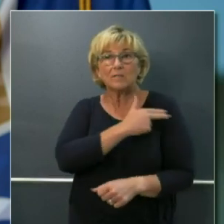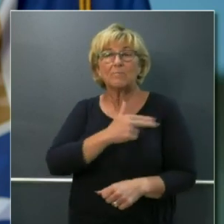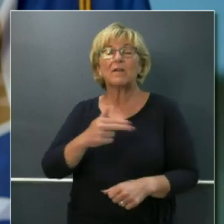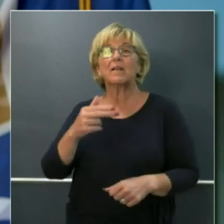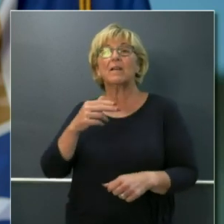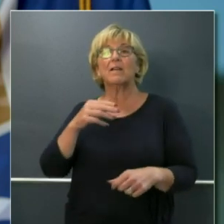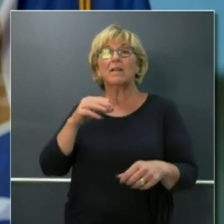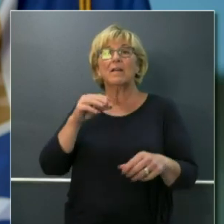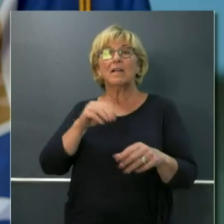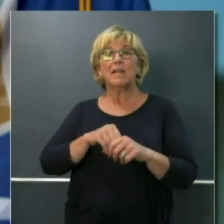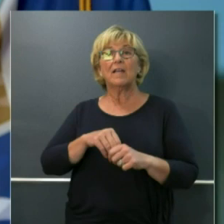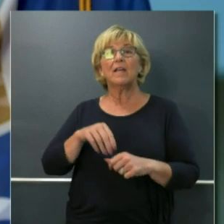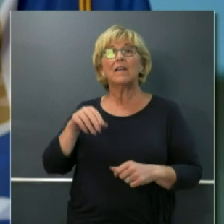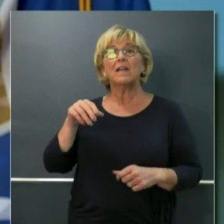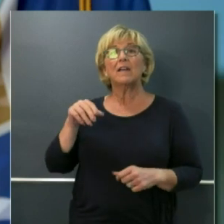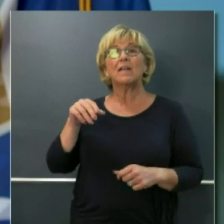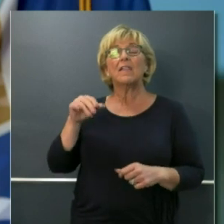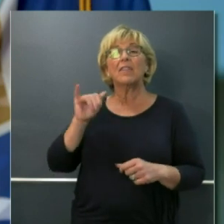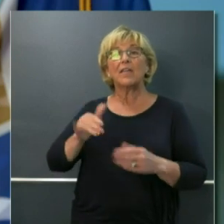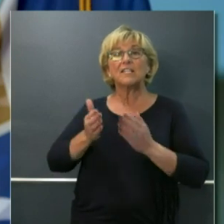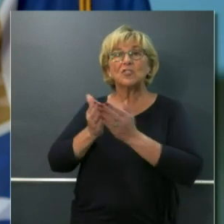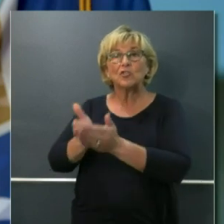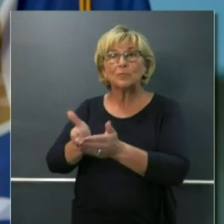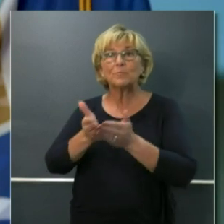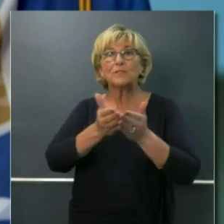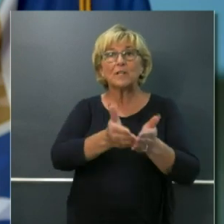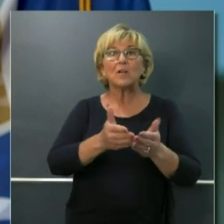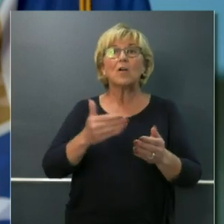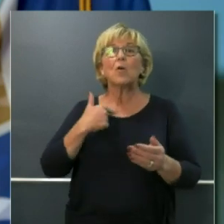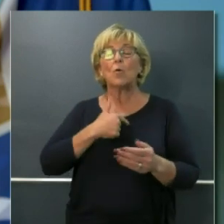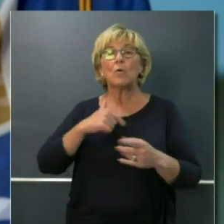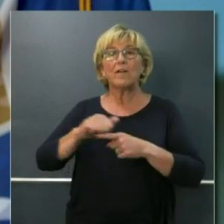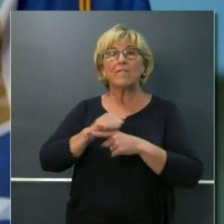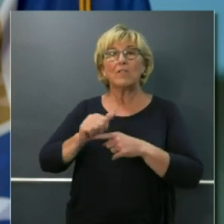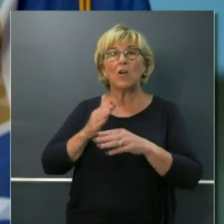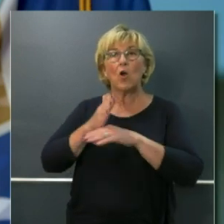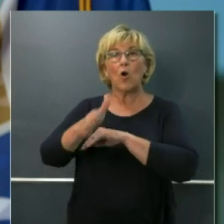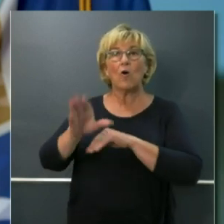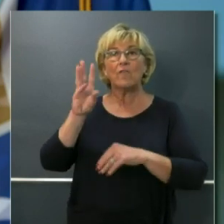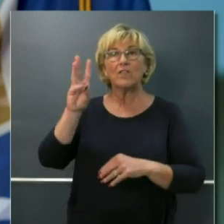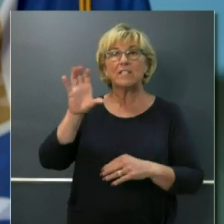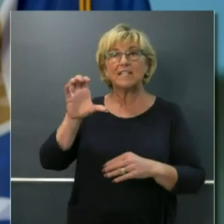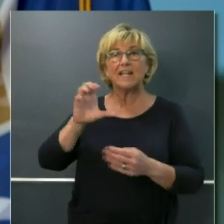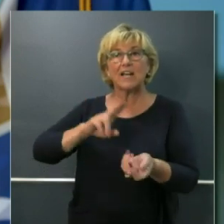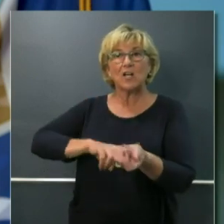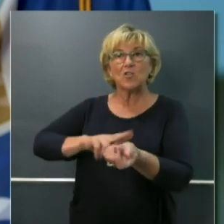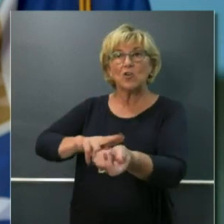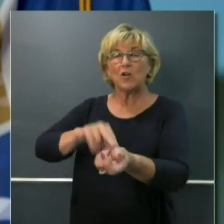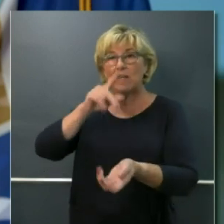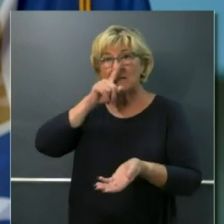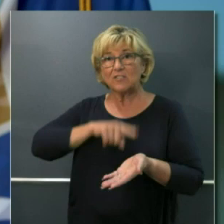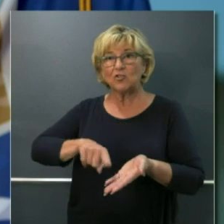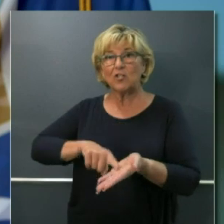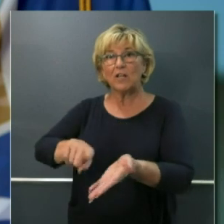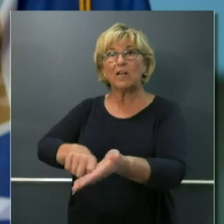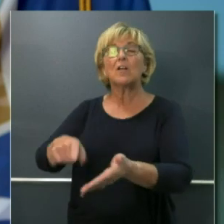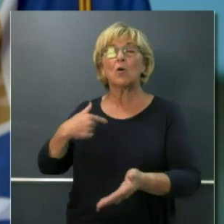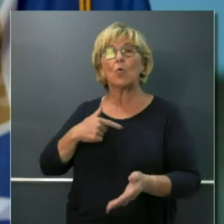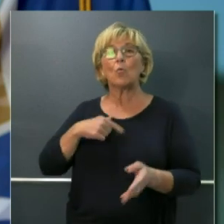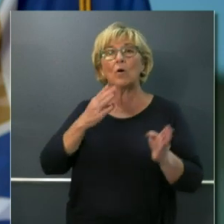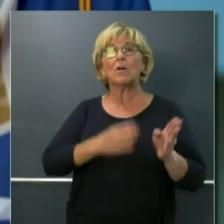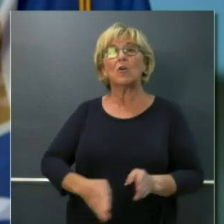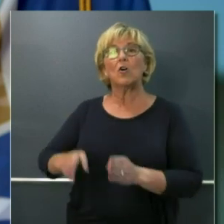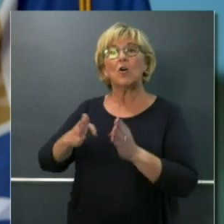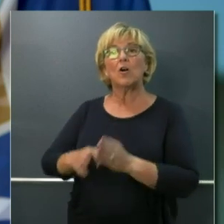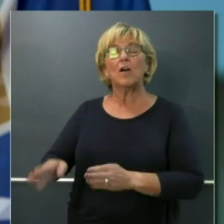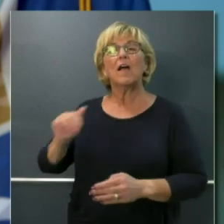from the USNS Mercy. We retrained over 600 nurses. We're doing those daily check-in calls. We have organized